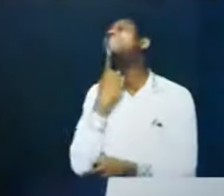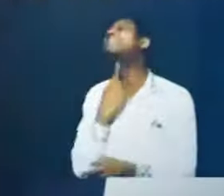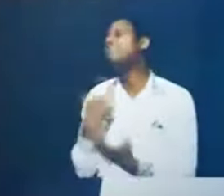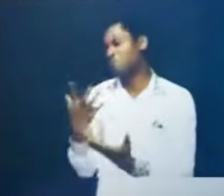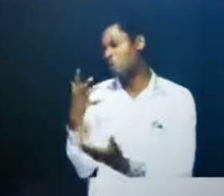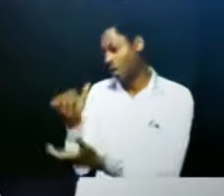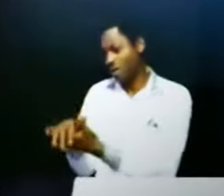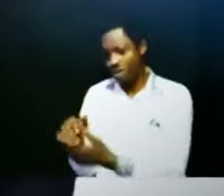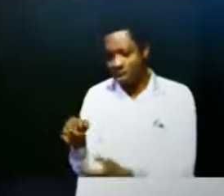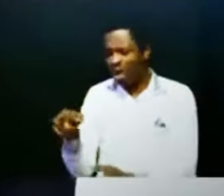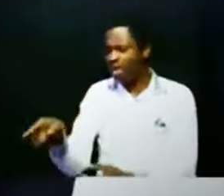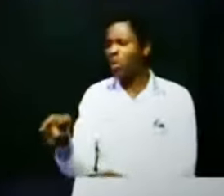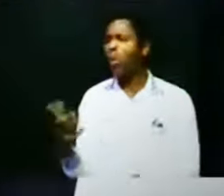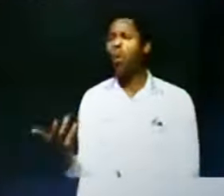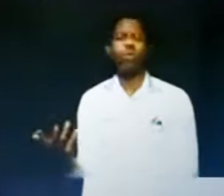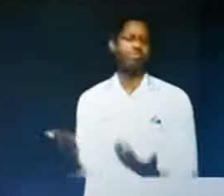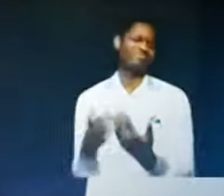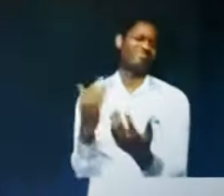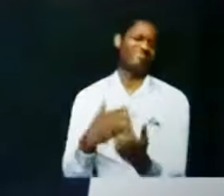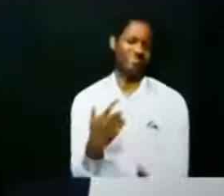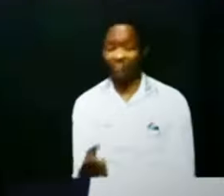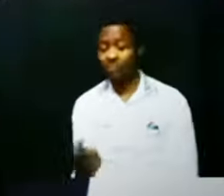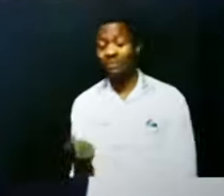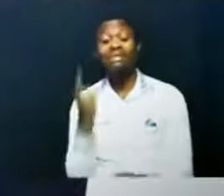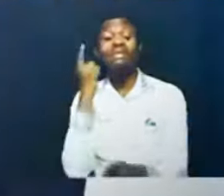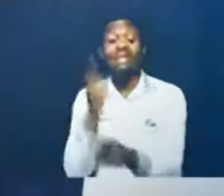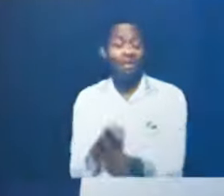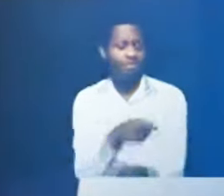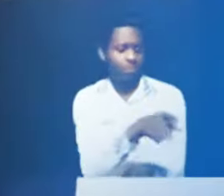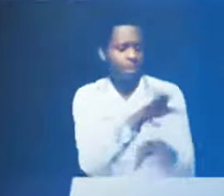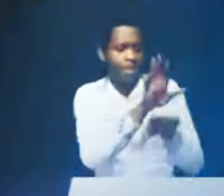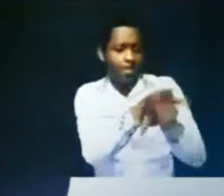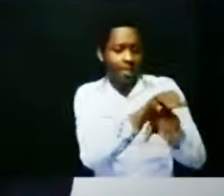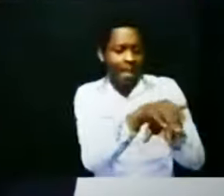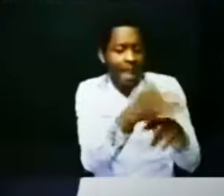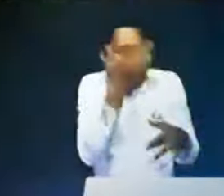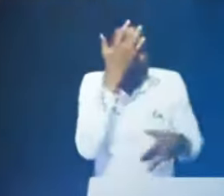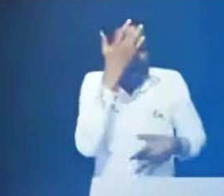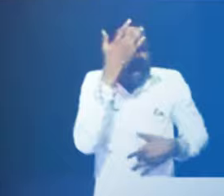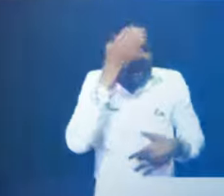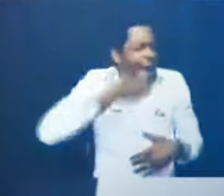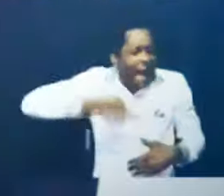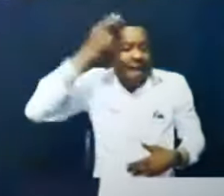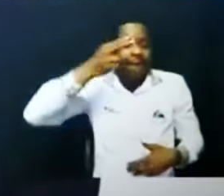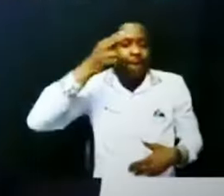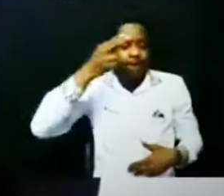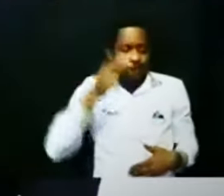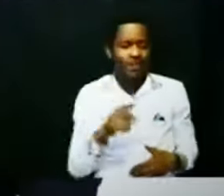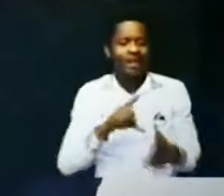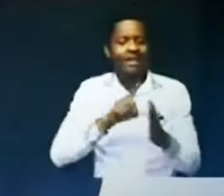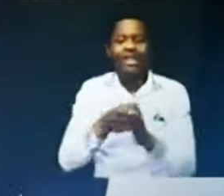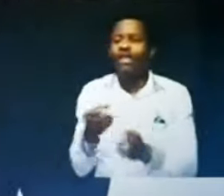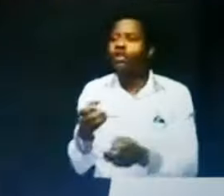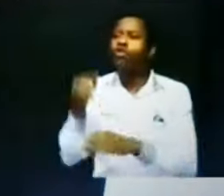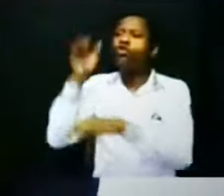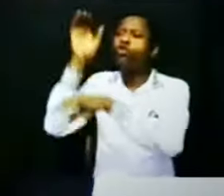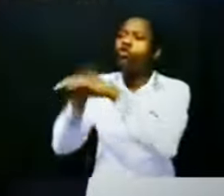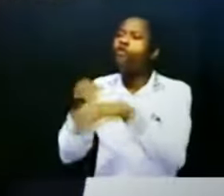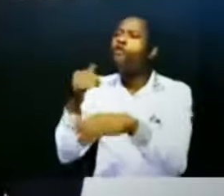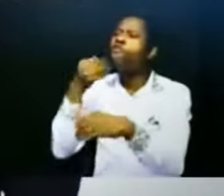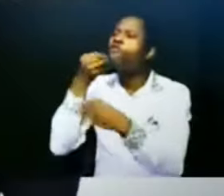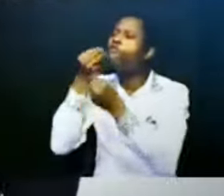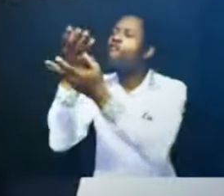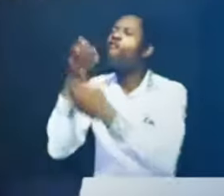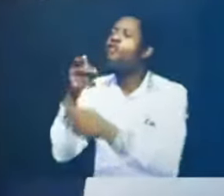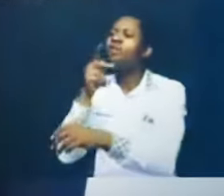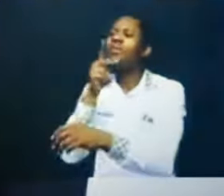I'll show you what you do. Me chere Okwa yobe fast. Just pretend to be sick. Yeah, who say on the apple? Call the king. Omodiya ko na na. And ask him.